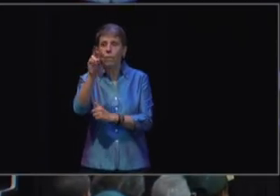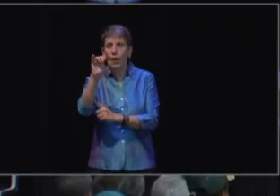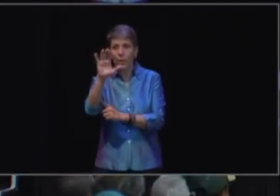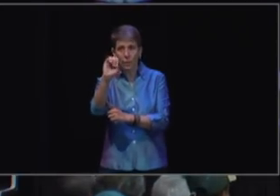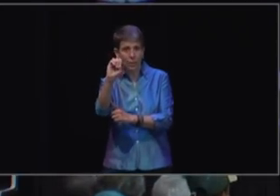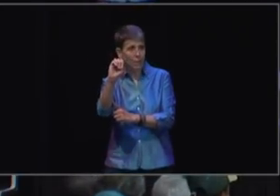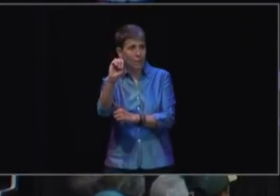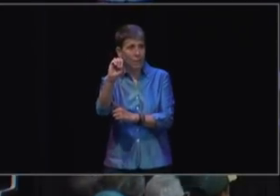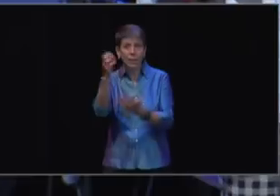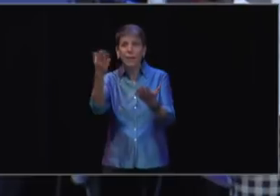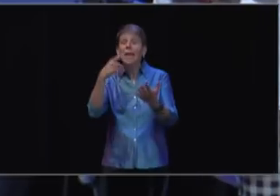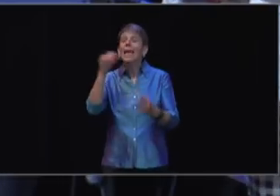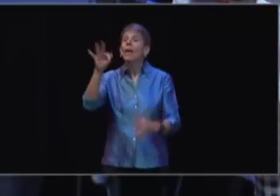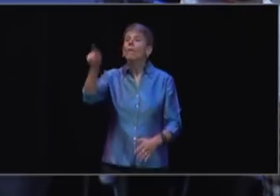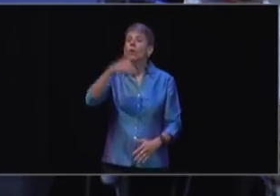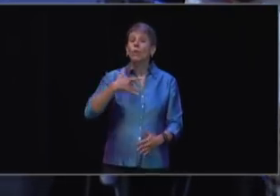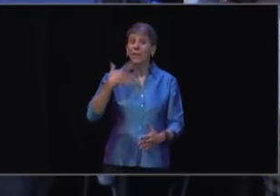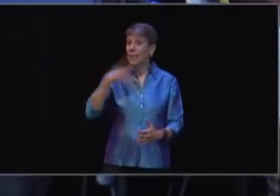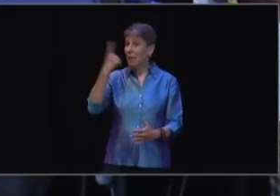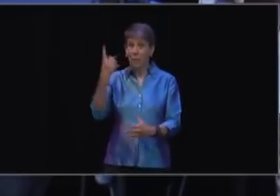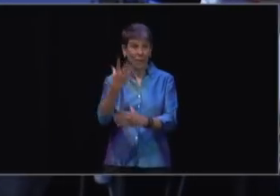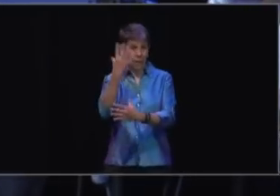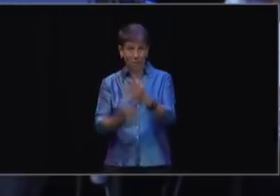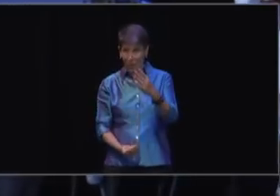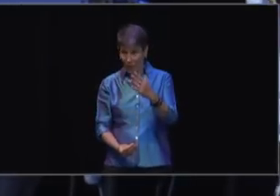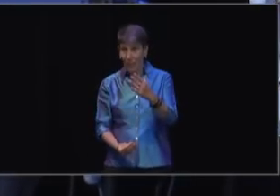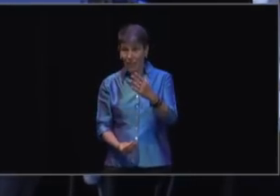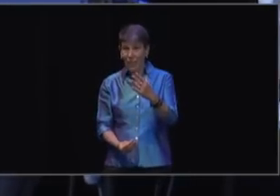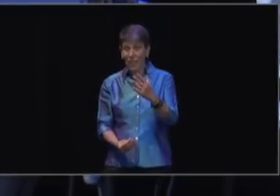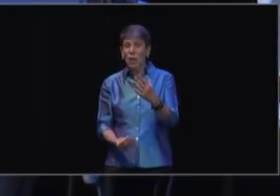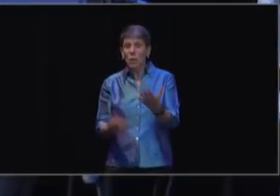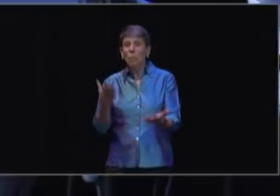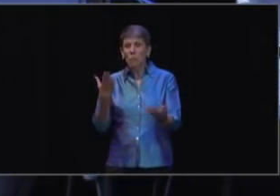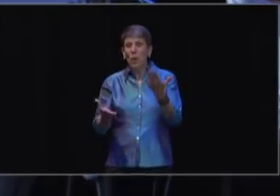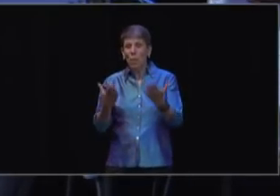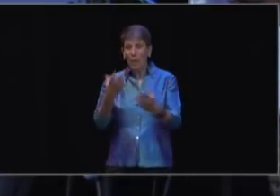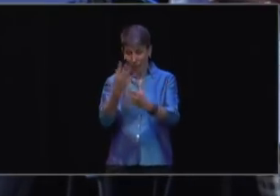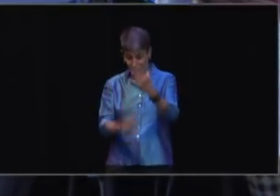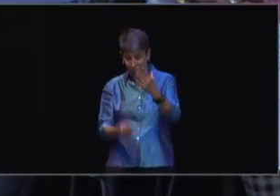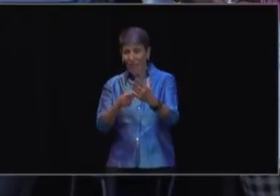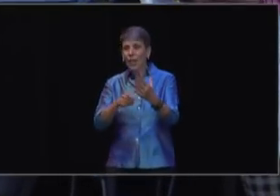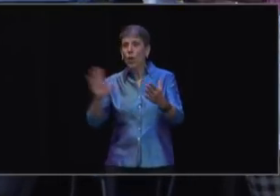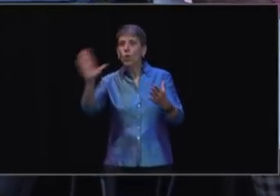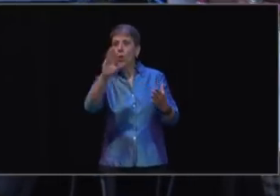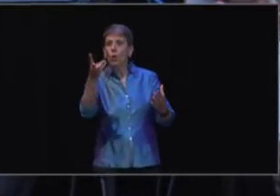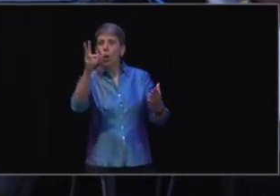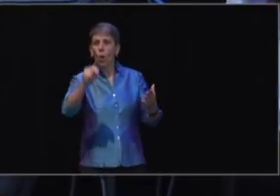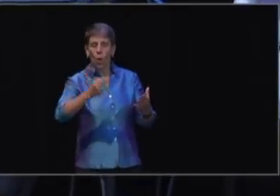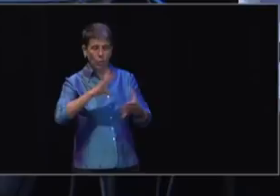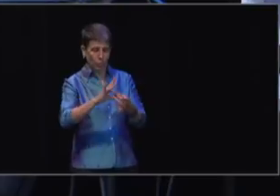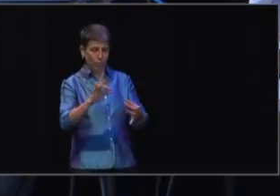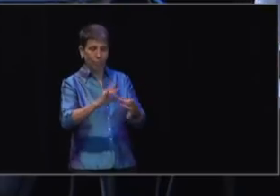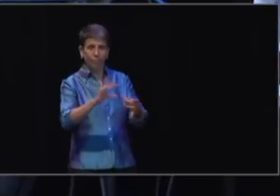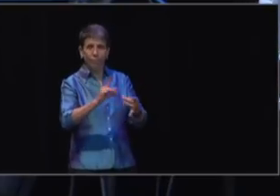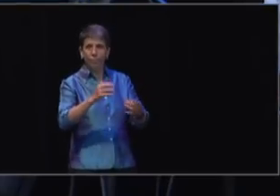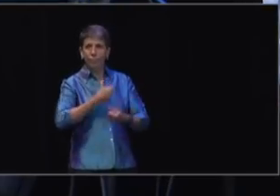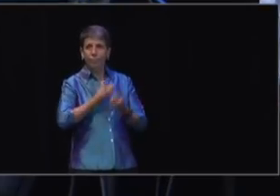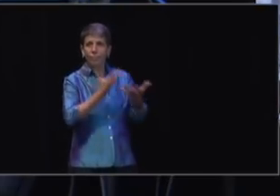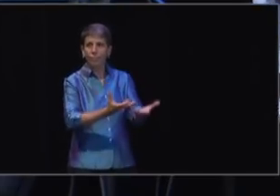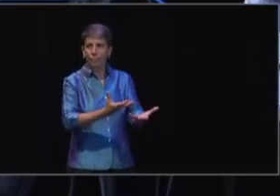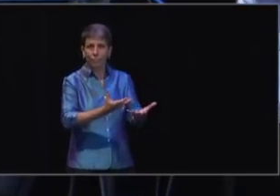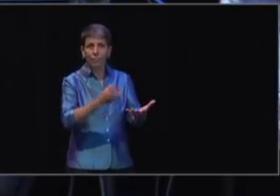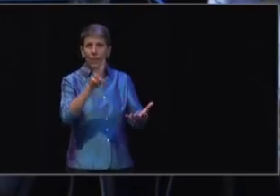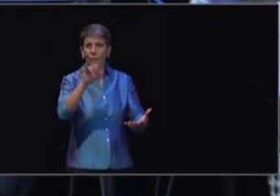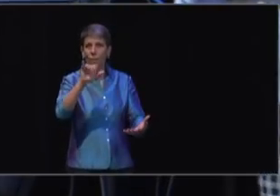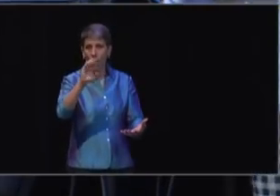together? If you feel something is missing, it is probably the sound of your own voice. We